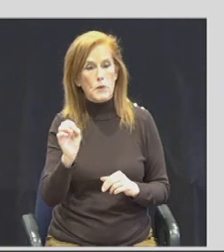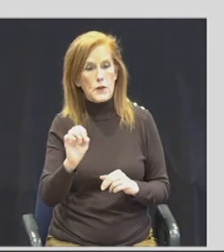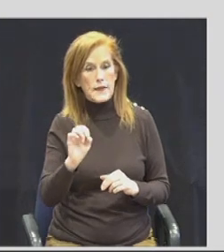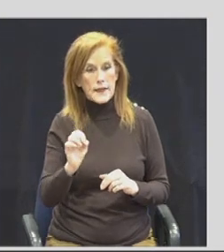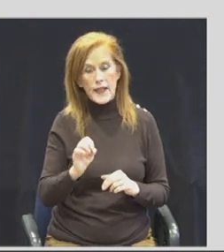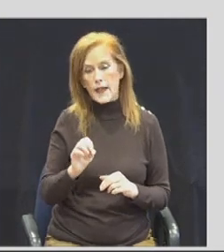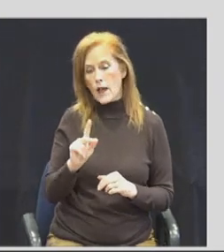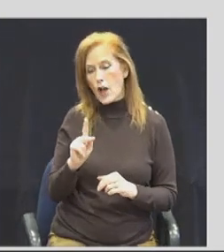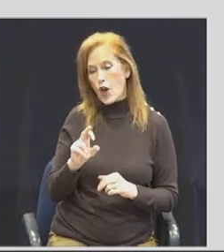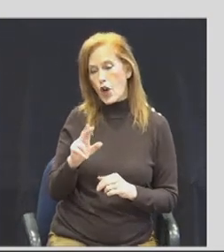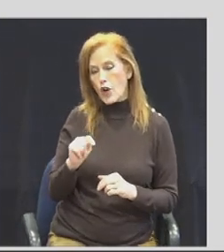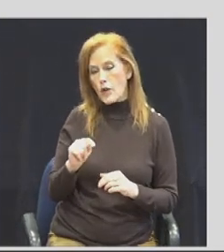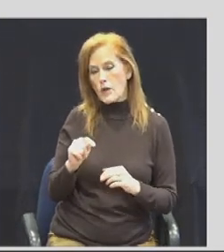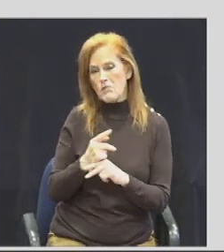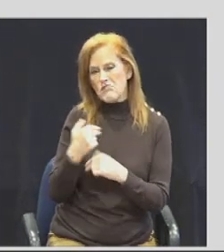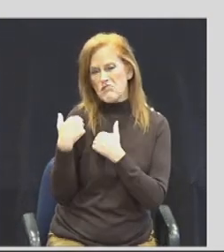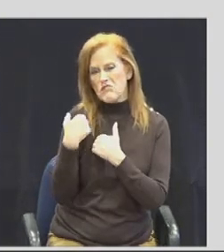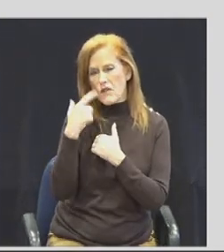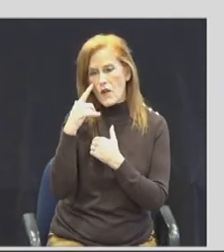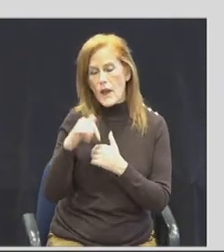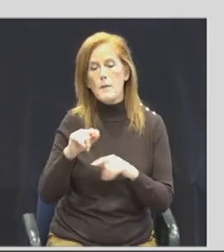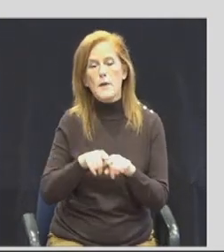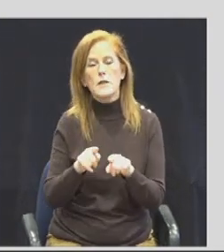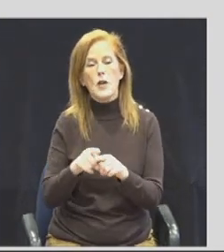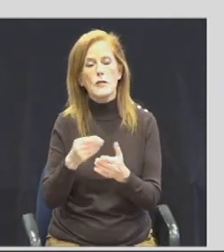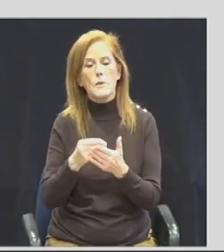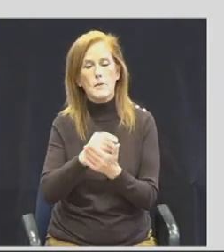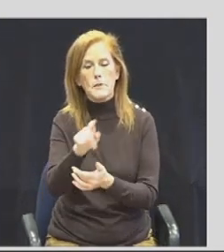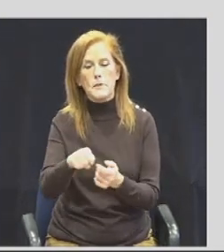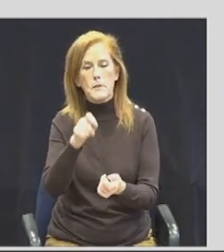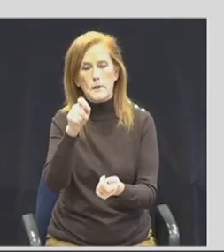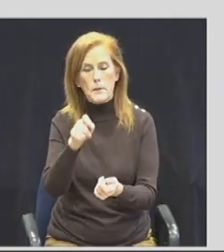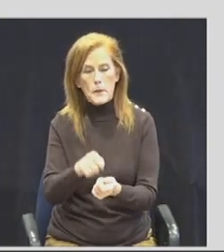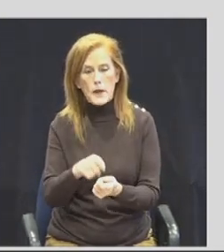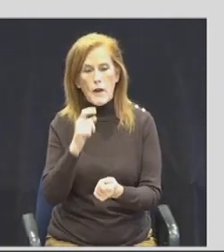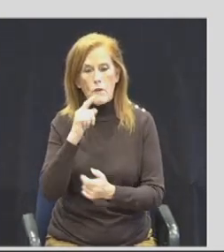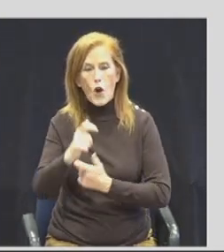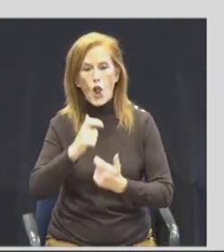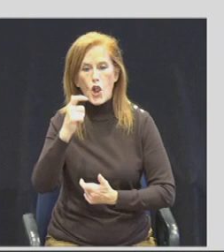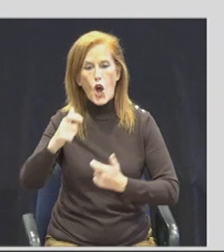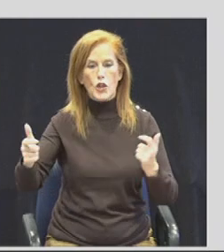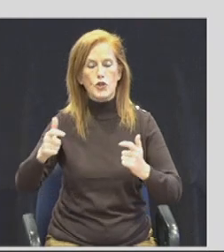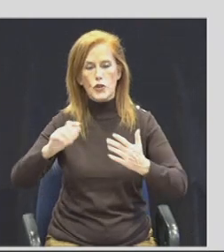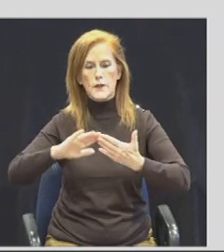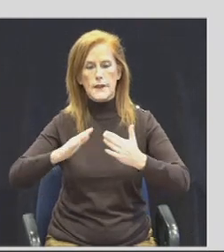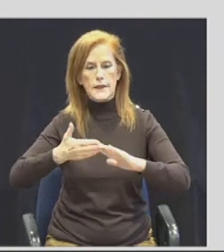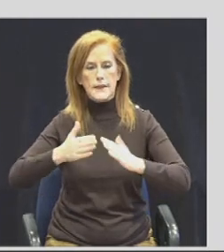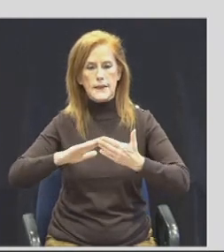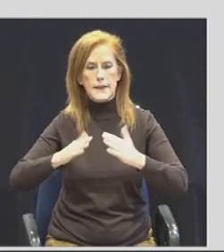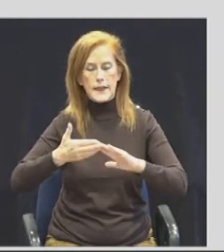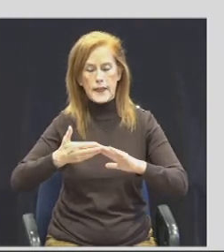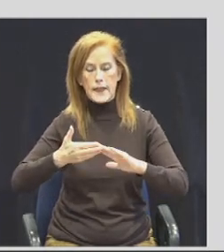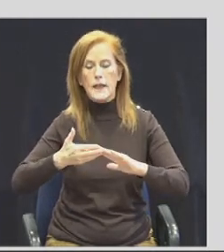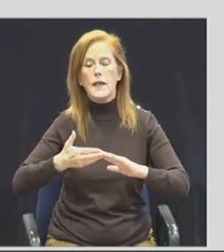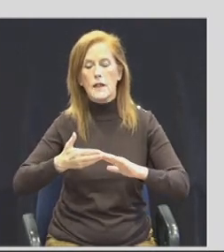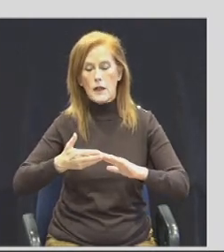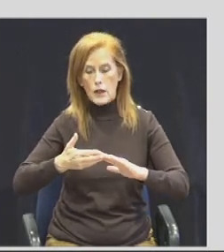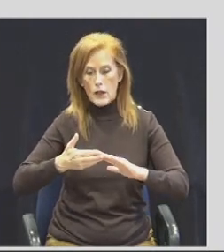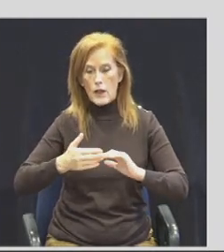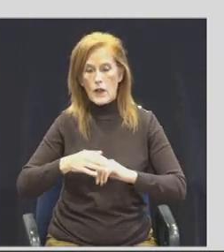is, it's funding that is specific to larger metropolitan areas that